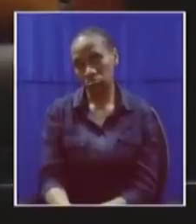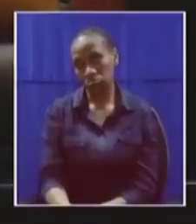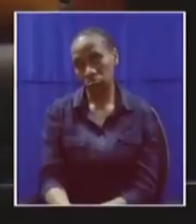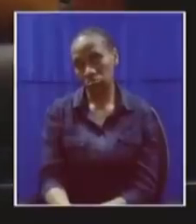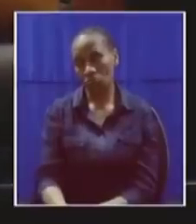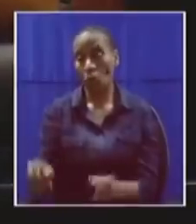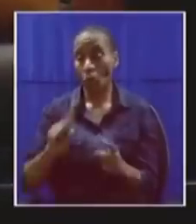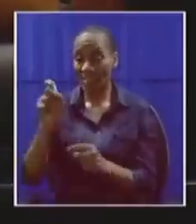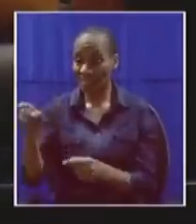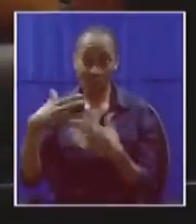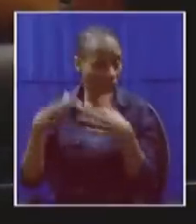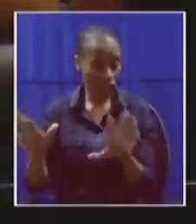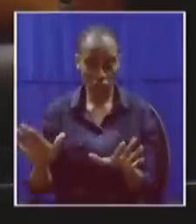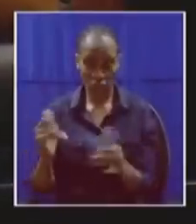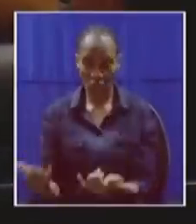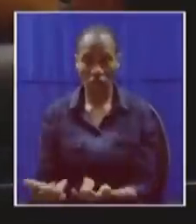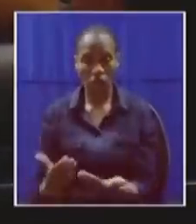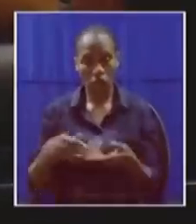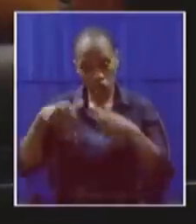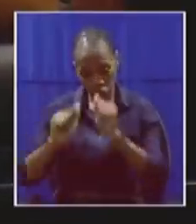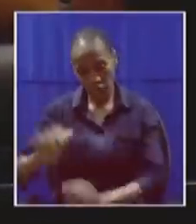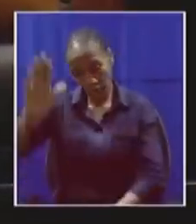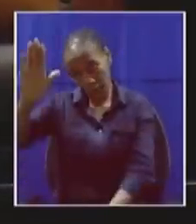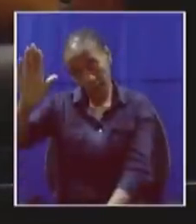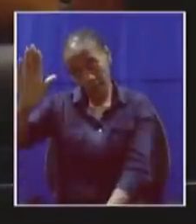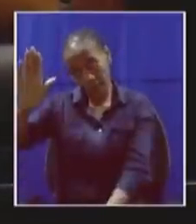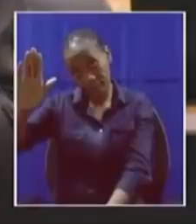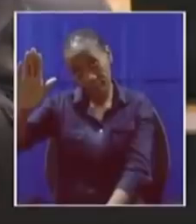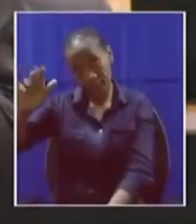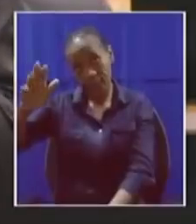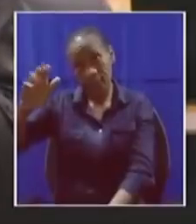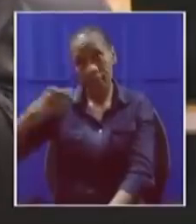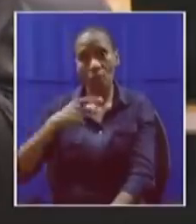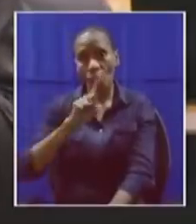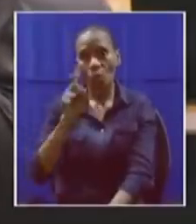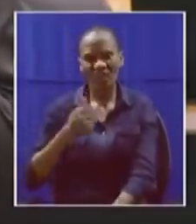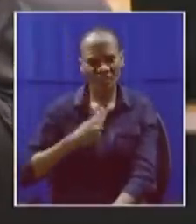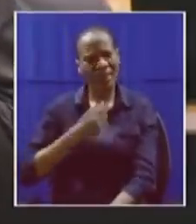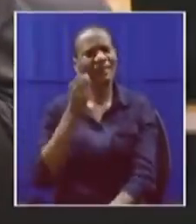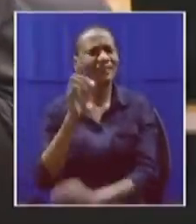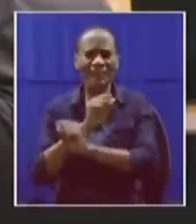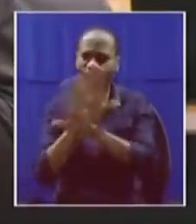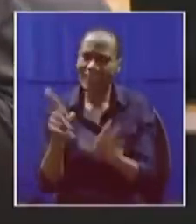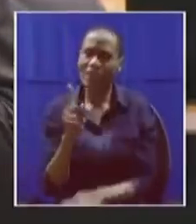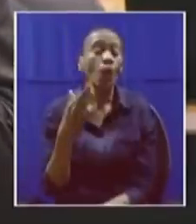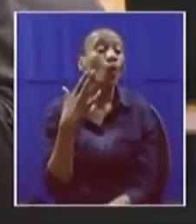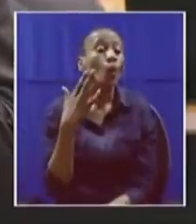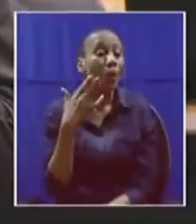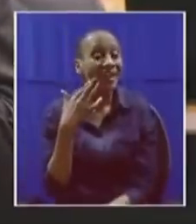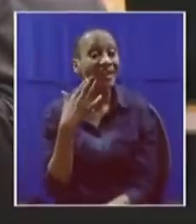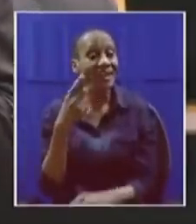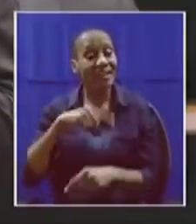that question now. House Chair. Why are you rising, honourable member? House Chair, my question was very simple. It was, when will the next window